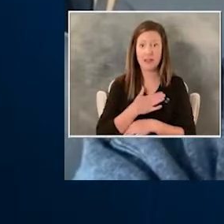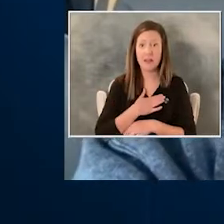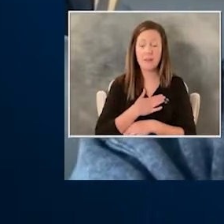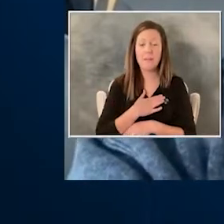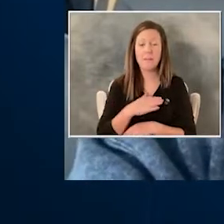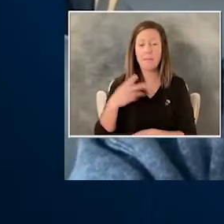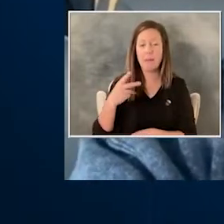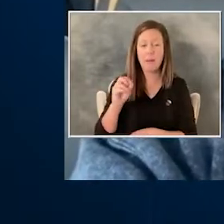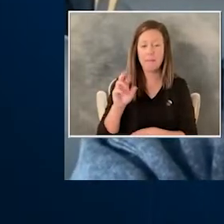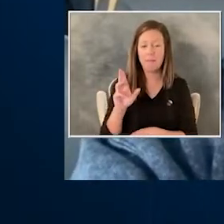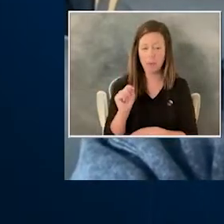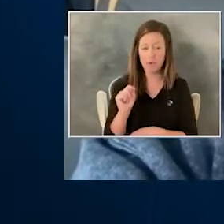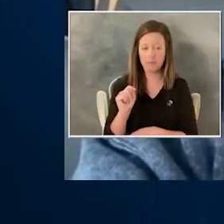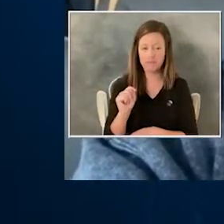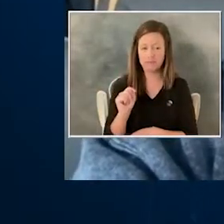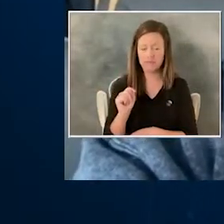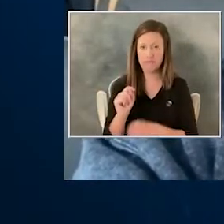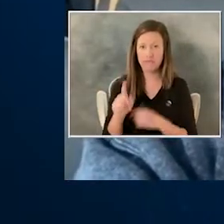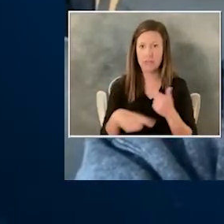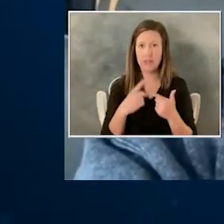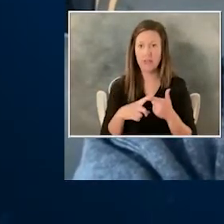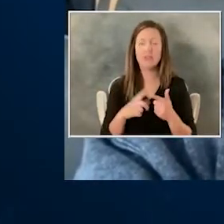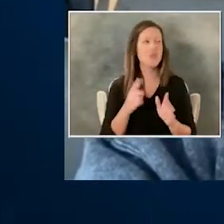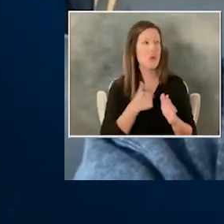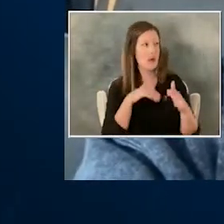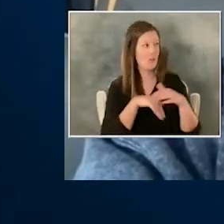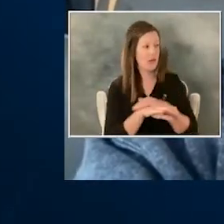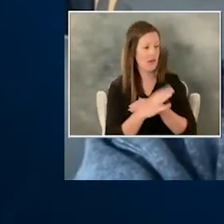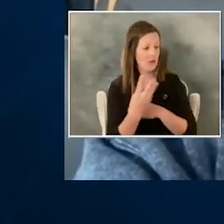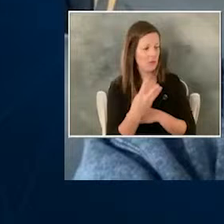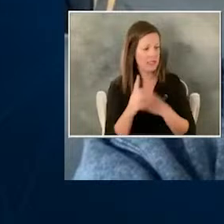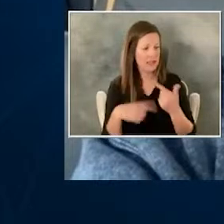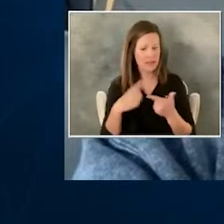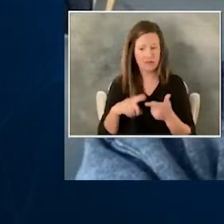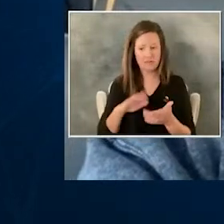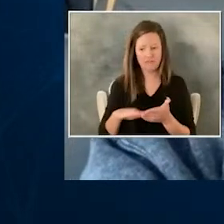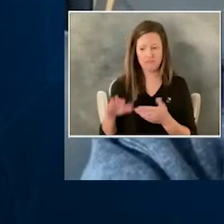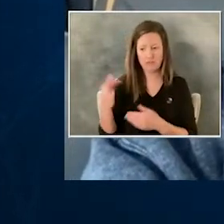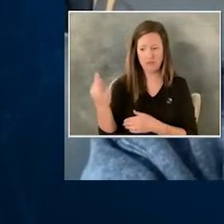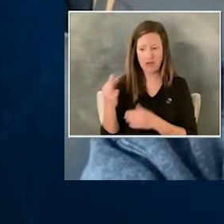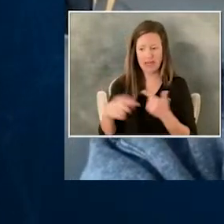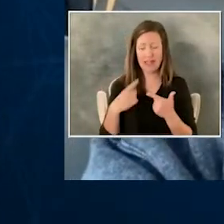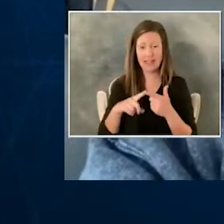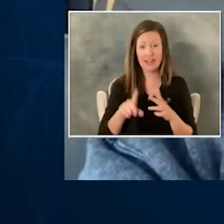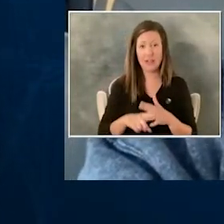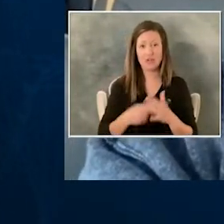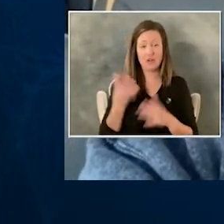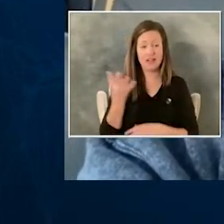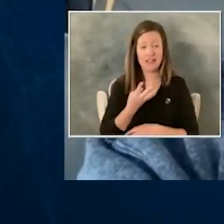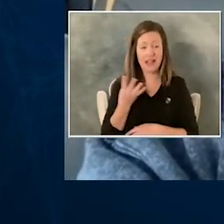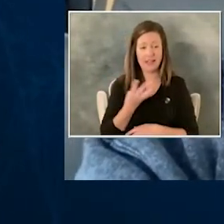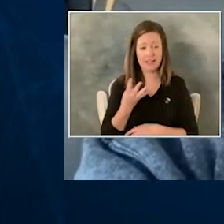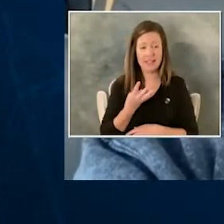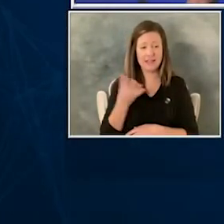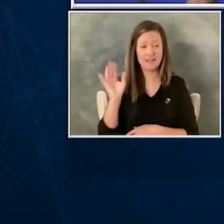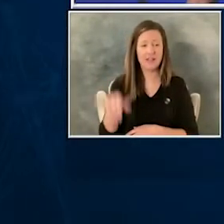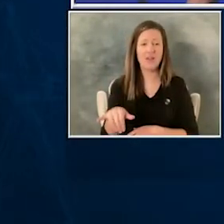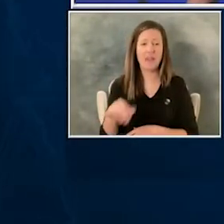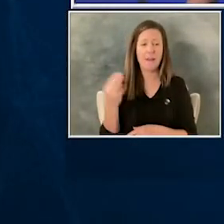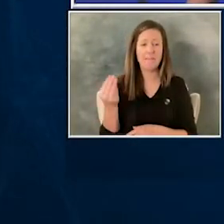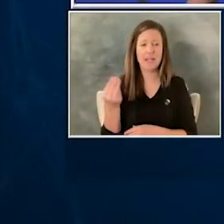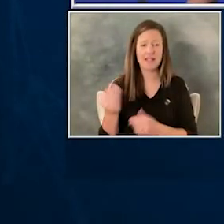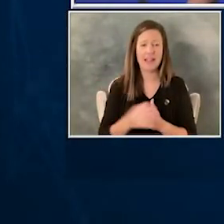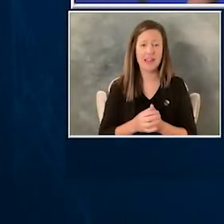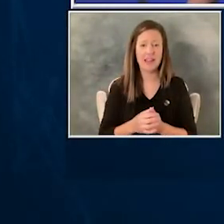I went in on a Wednesday, got out on a Friday, and started dialysis that Monday. Oh my gosh. So